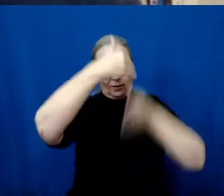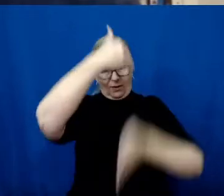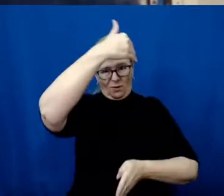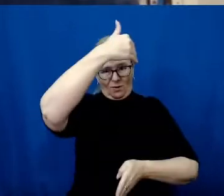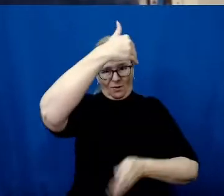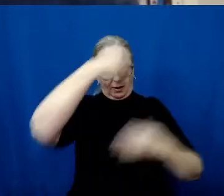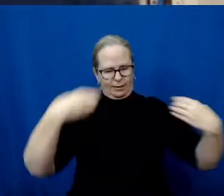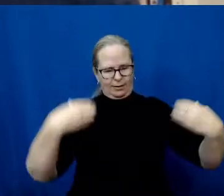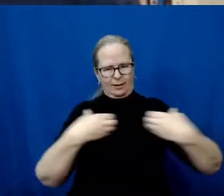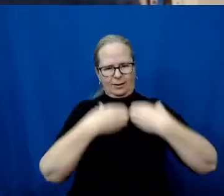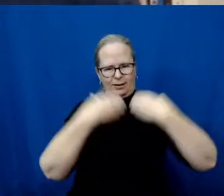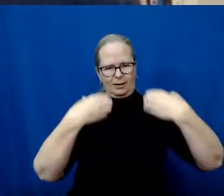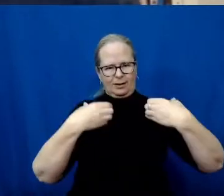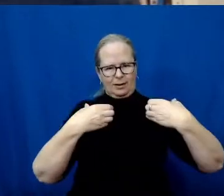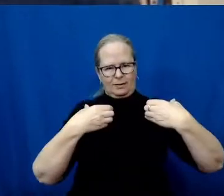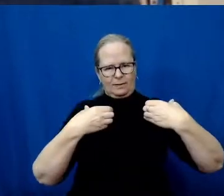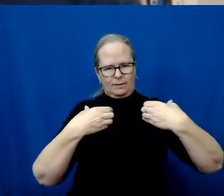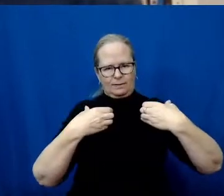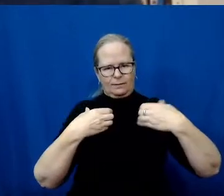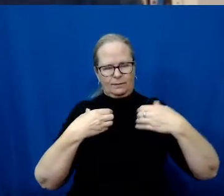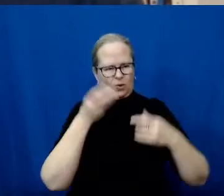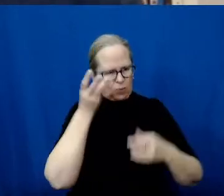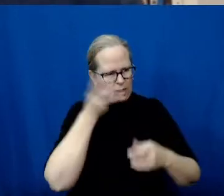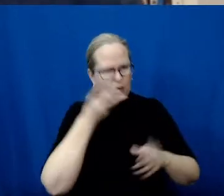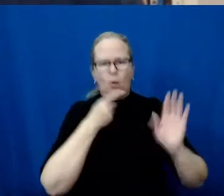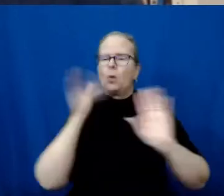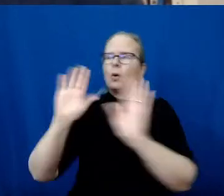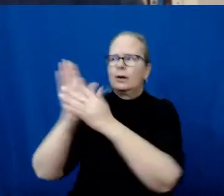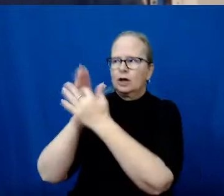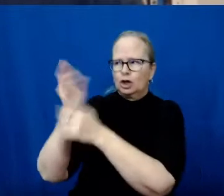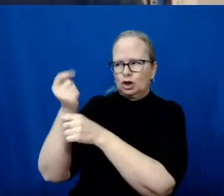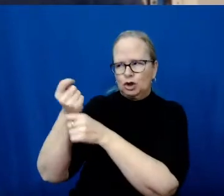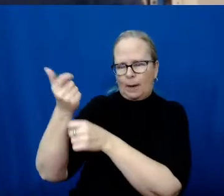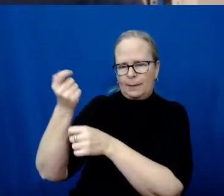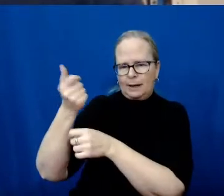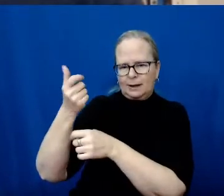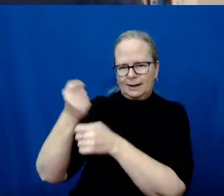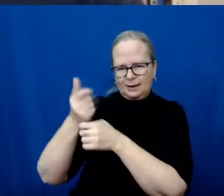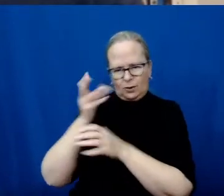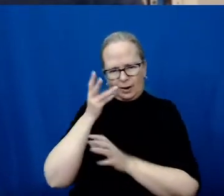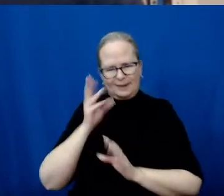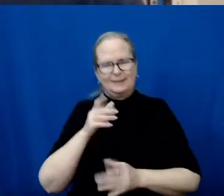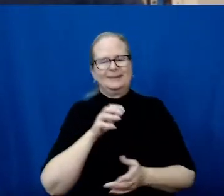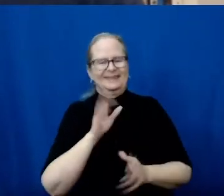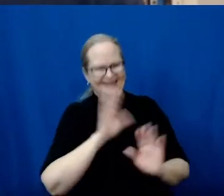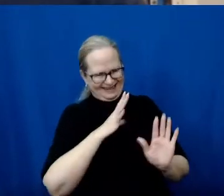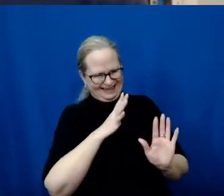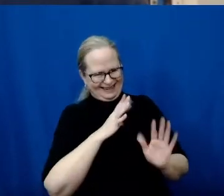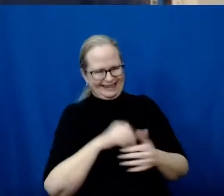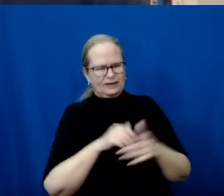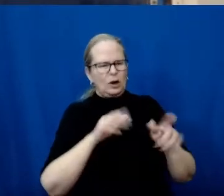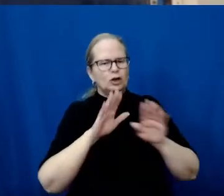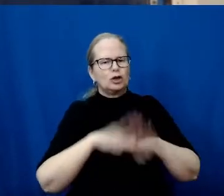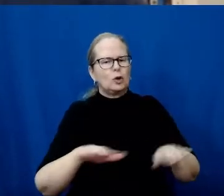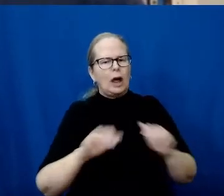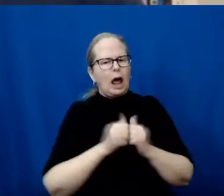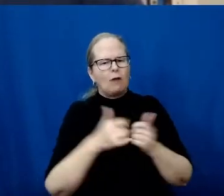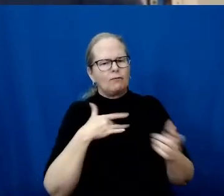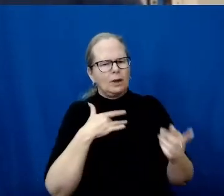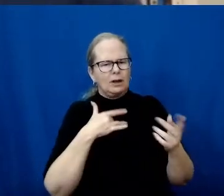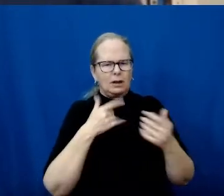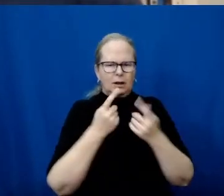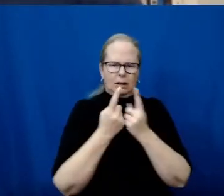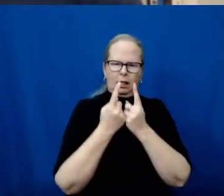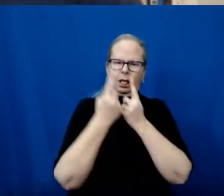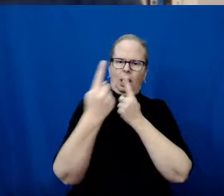Year's Eve. How did your kids cope with having mom behind a plastic barrier? You know